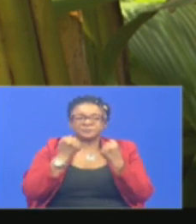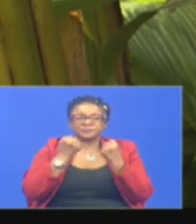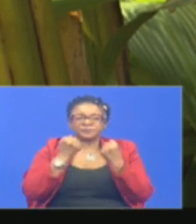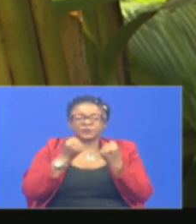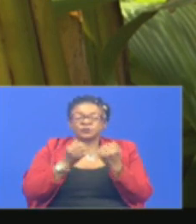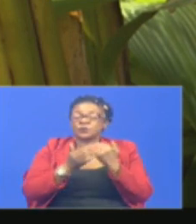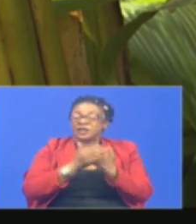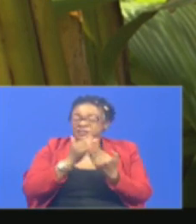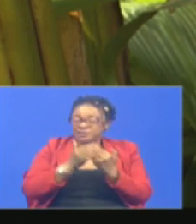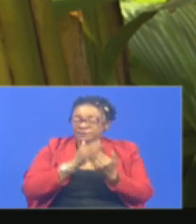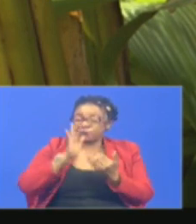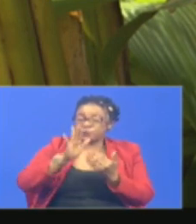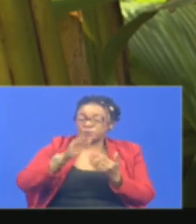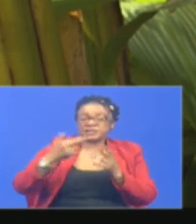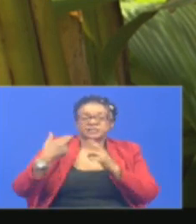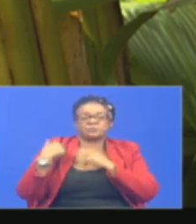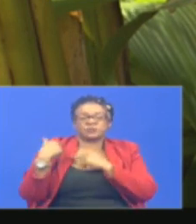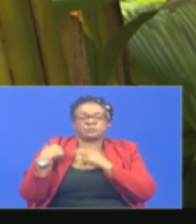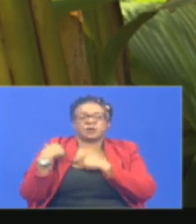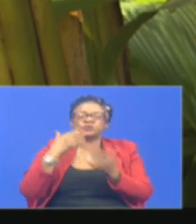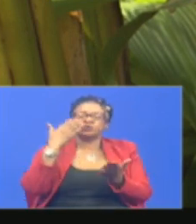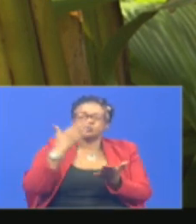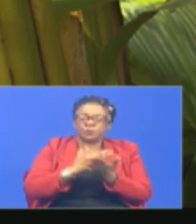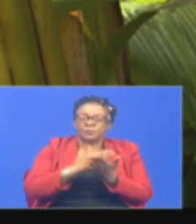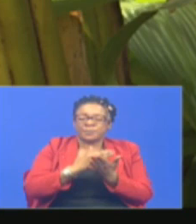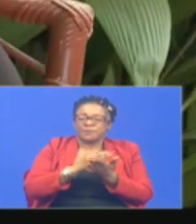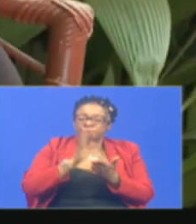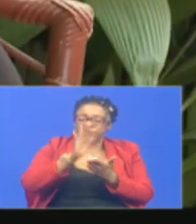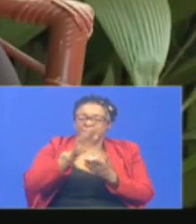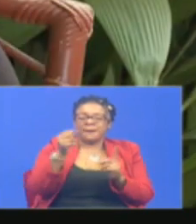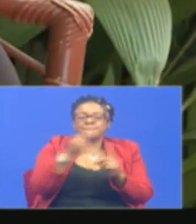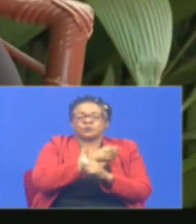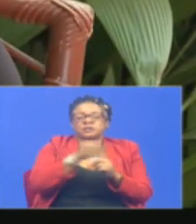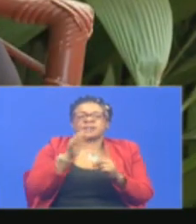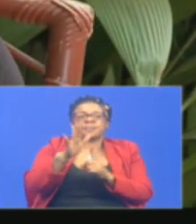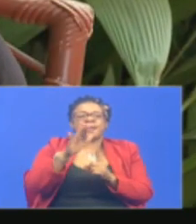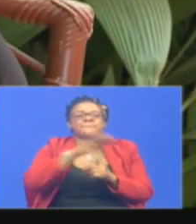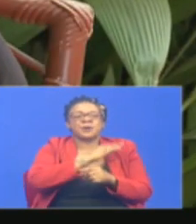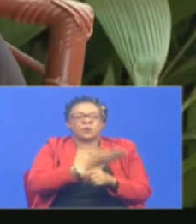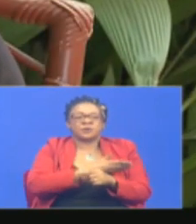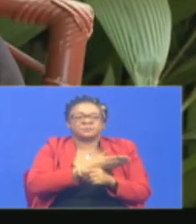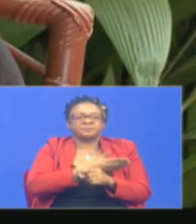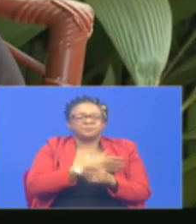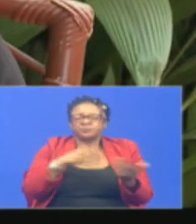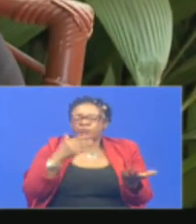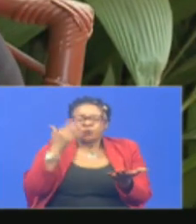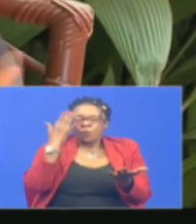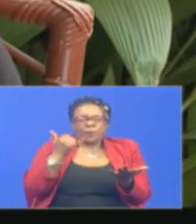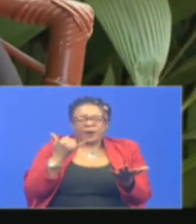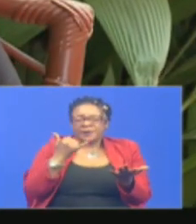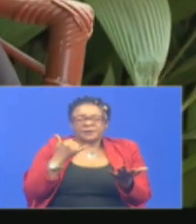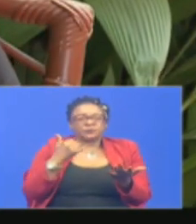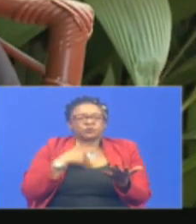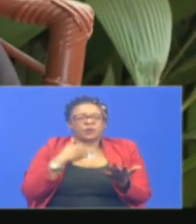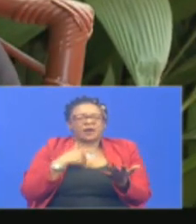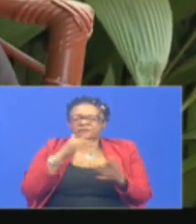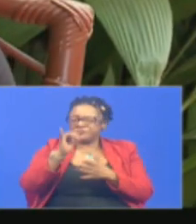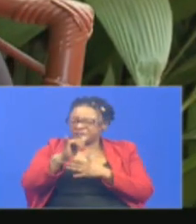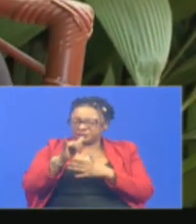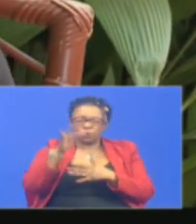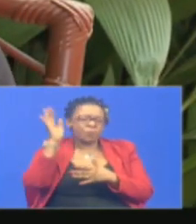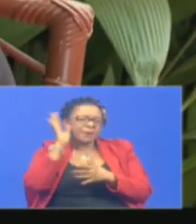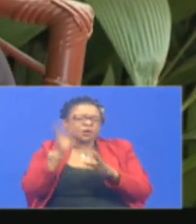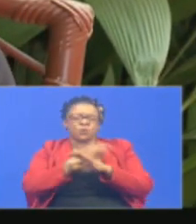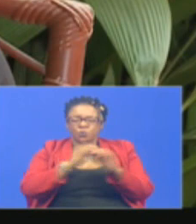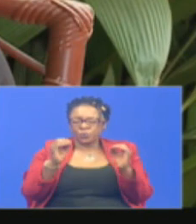duty bearers and to stop them from abusing their power. Why has there been this blatant disregard for what